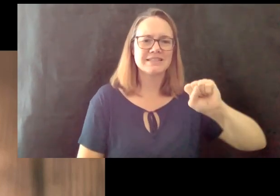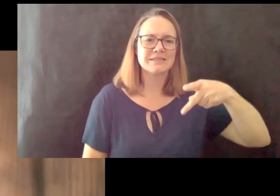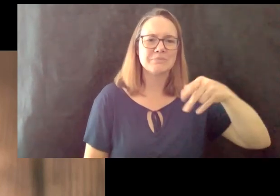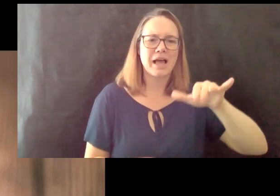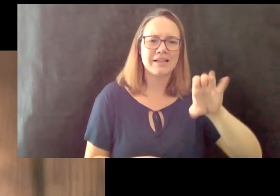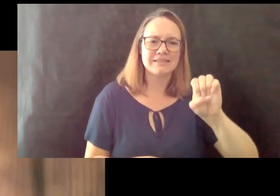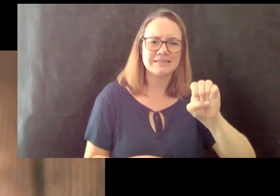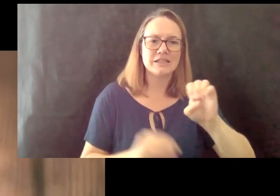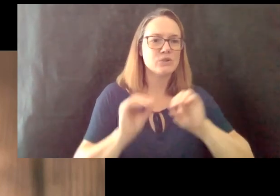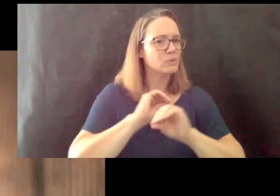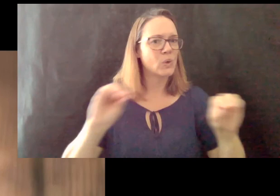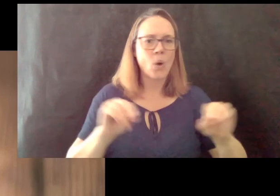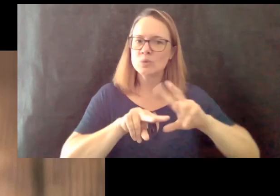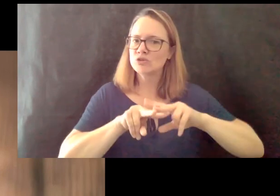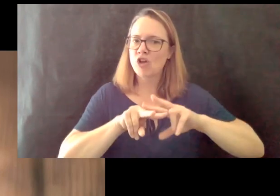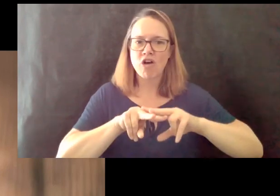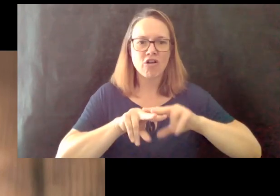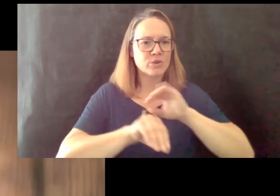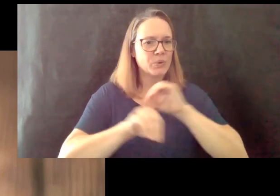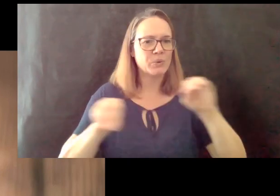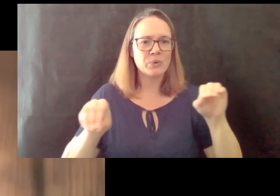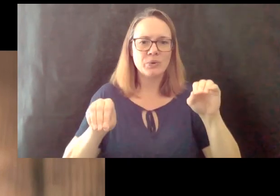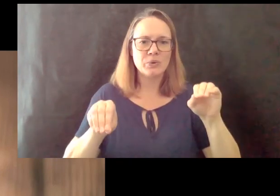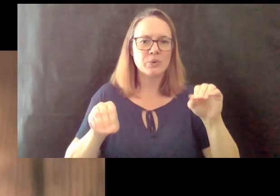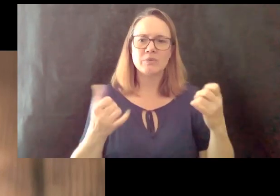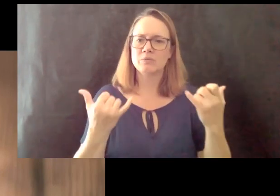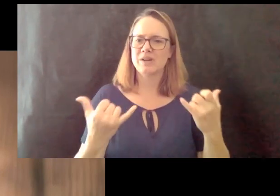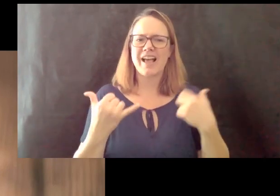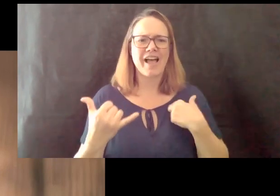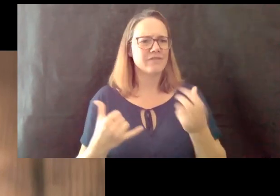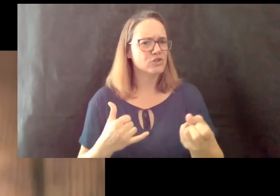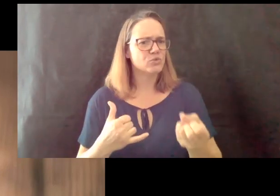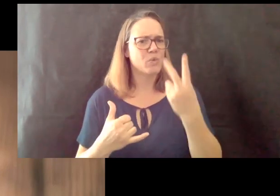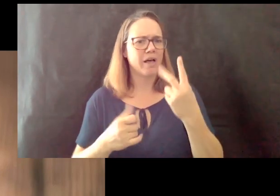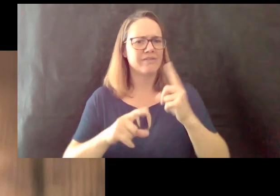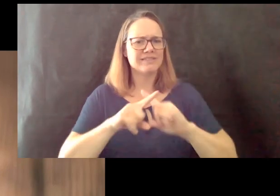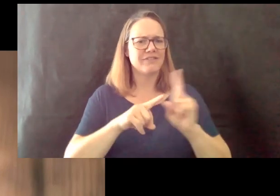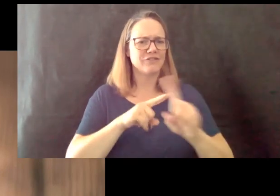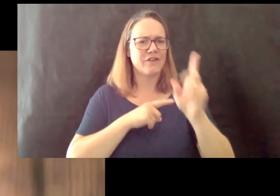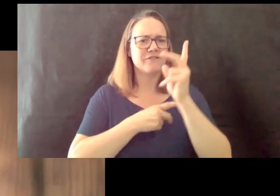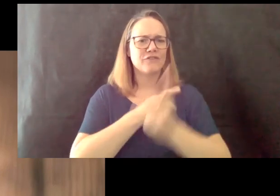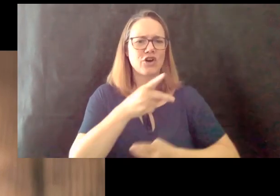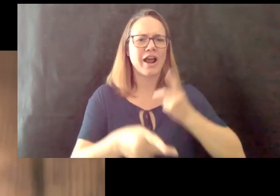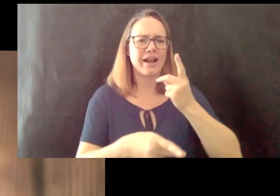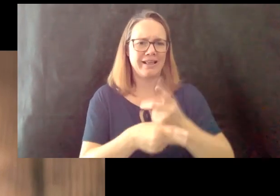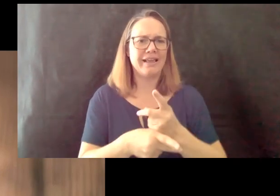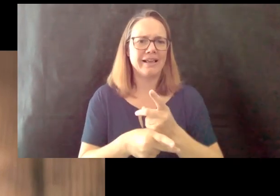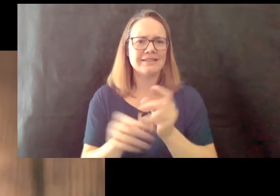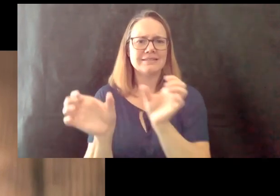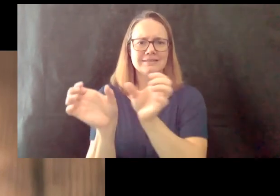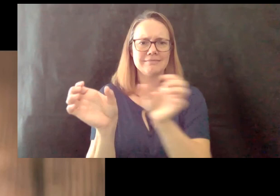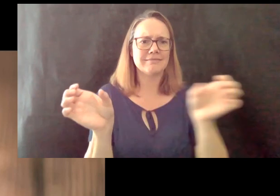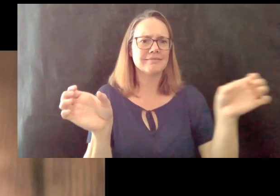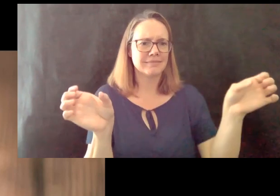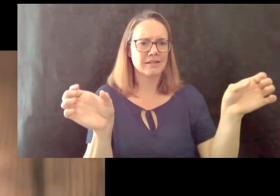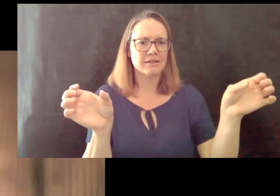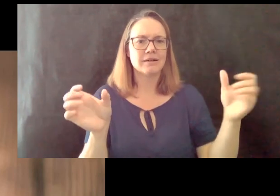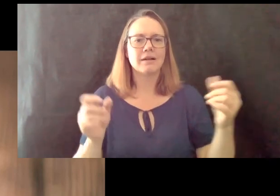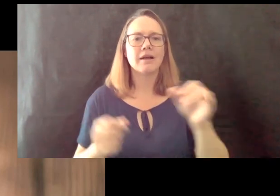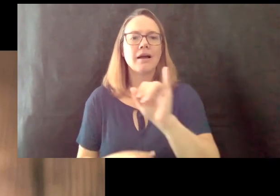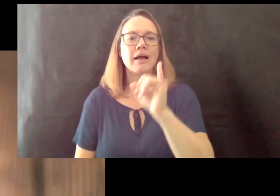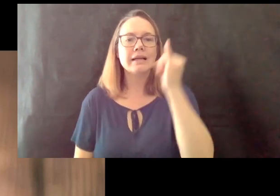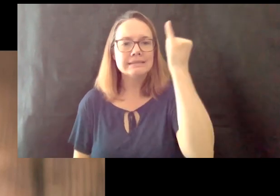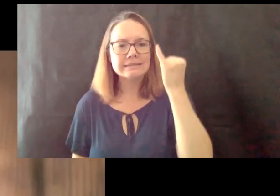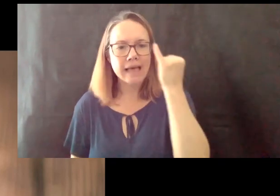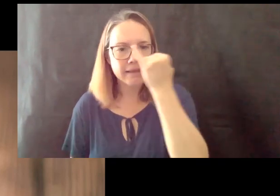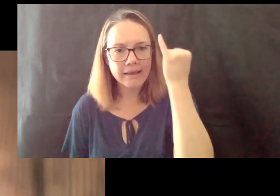and spices and no salt whatsoever. And so these, I think right now they have 12 different varieties of flavors that are out